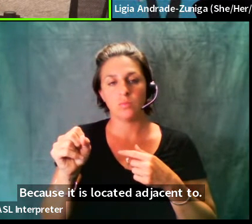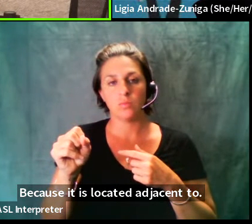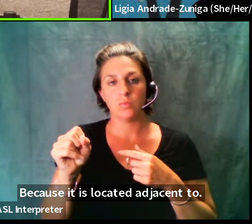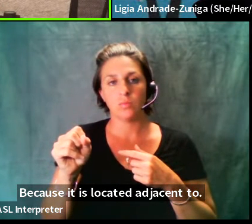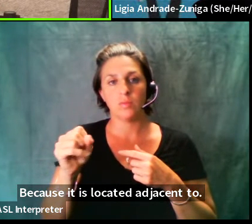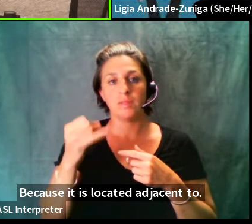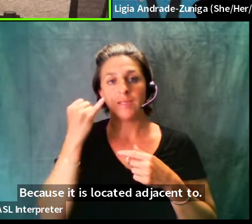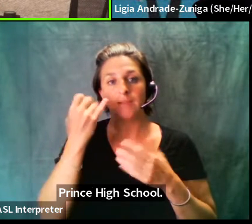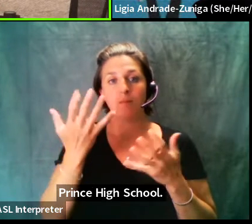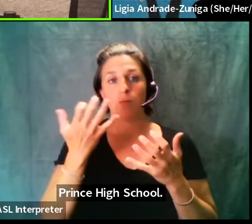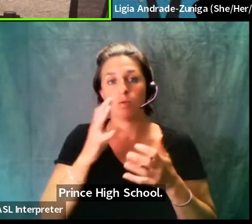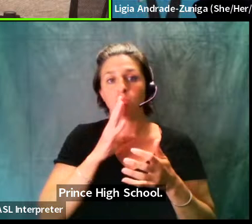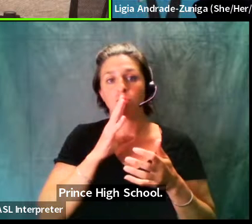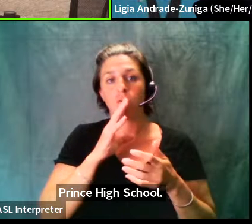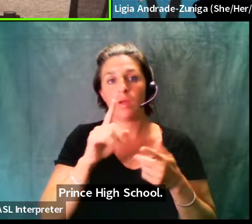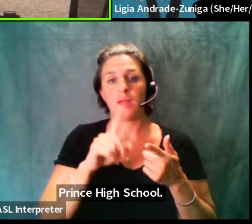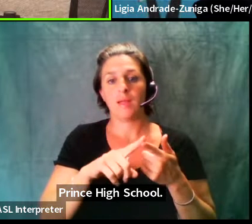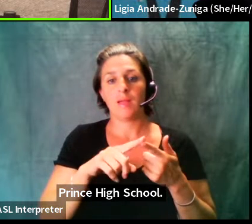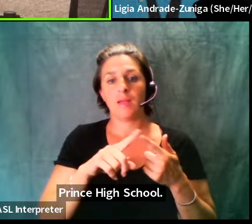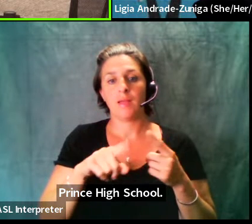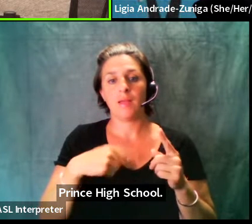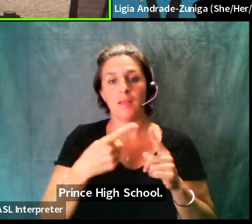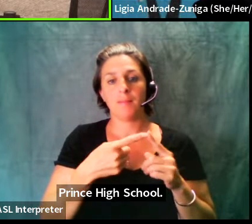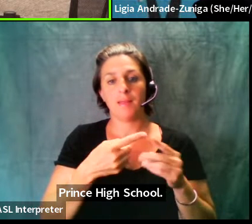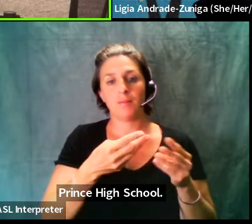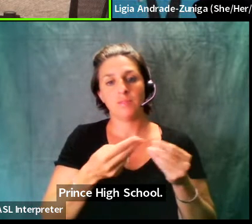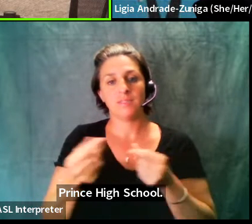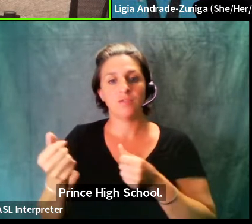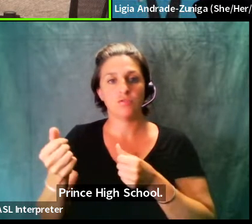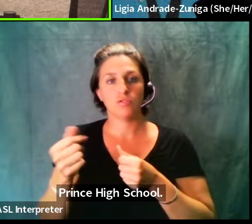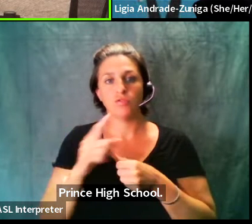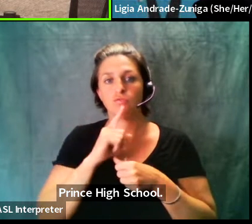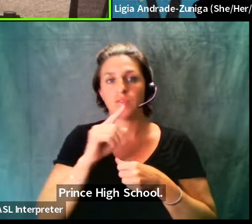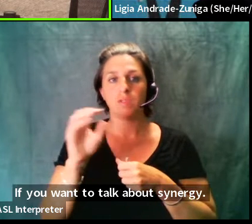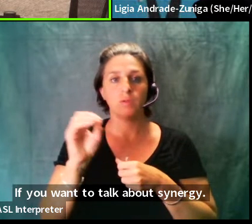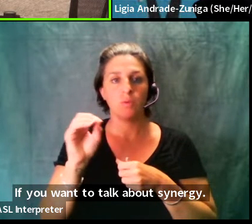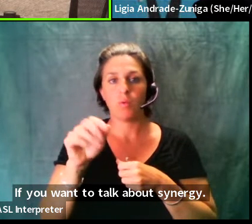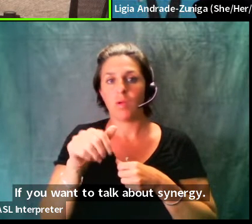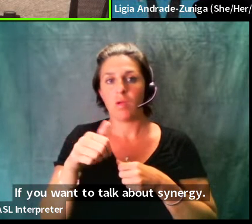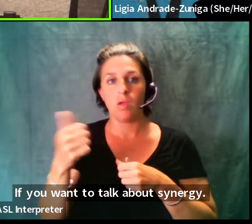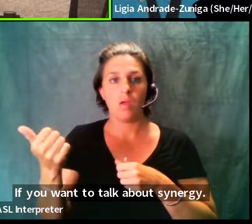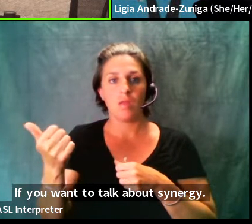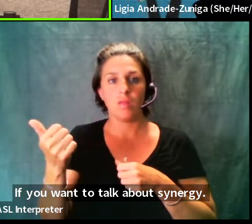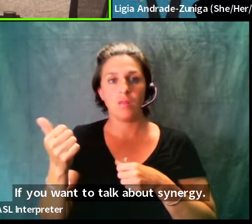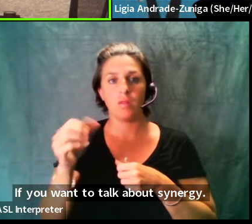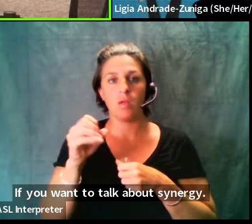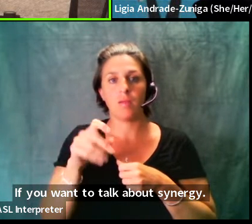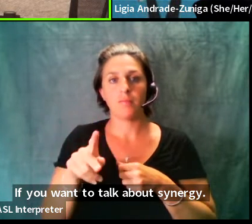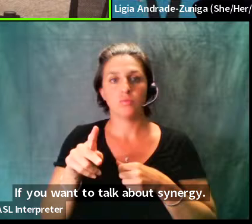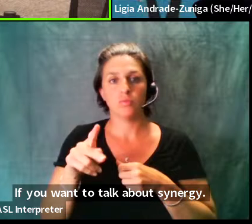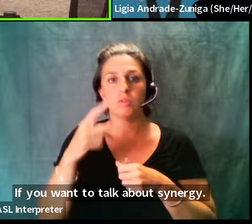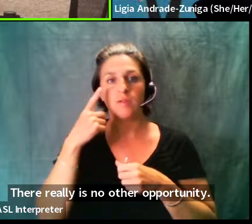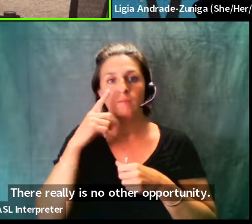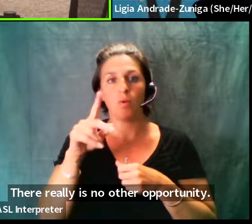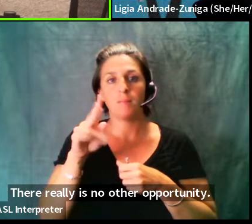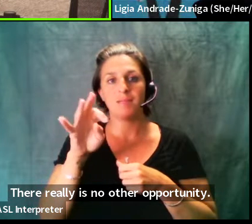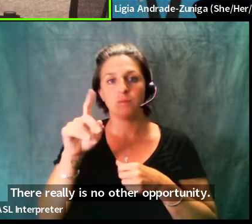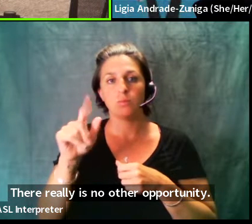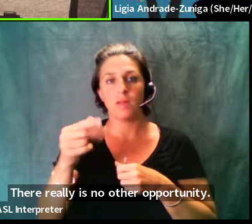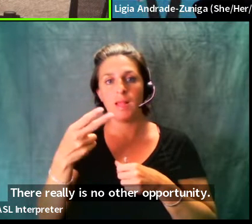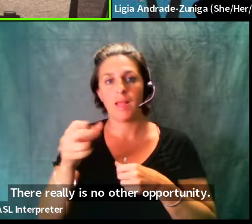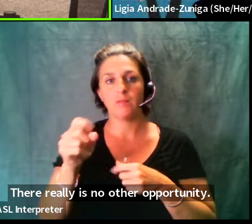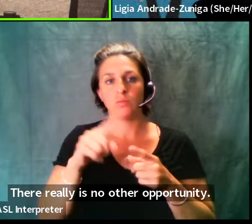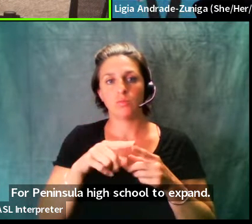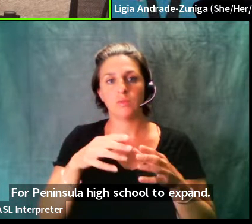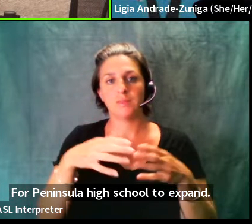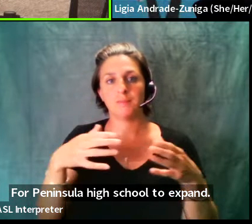If you want to talk about synergy, there really is no other opportunity for Peninsula High School to expand if